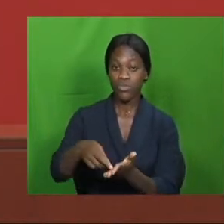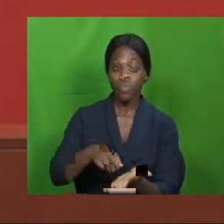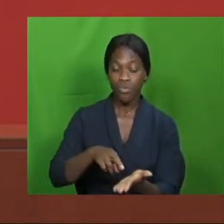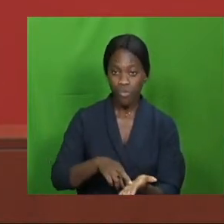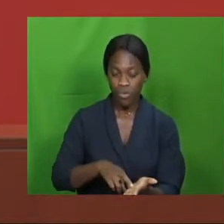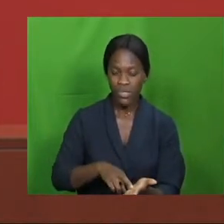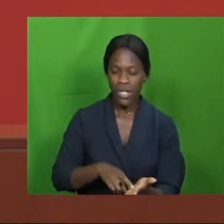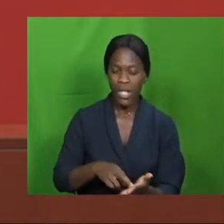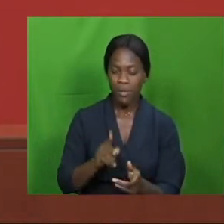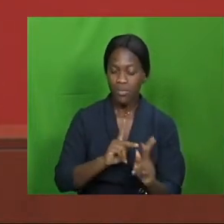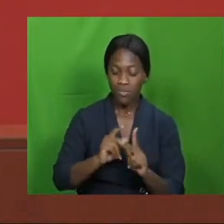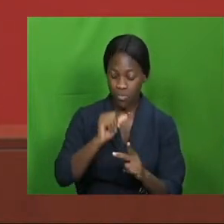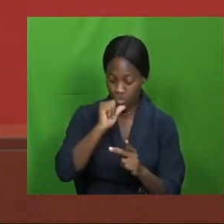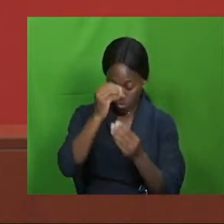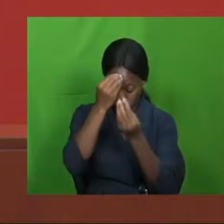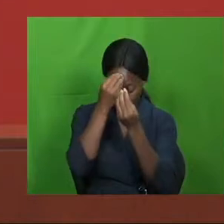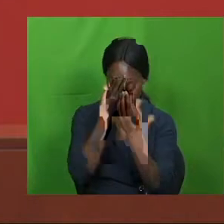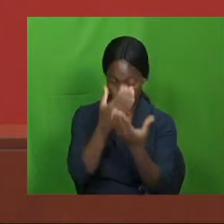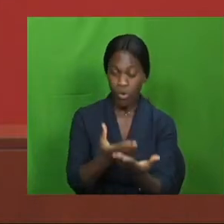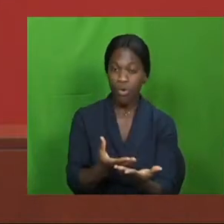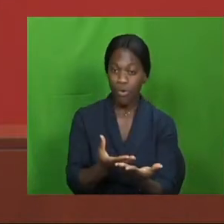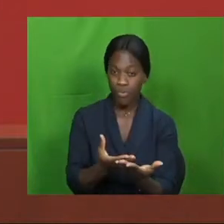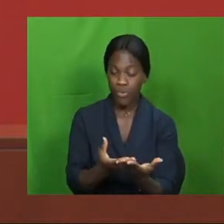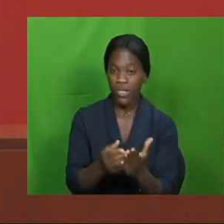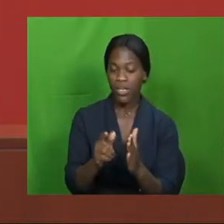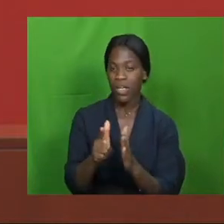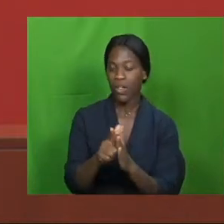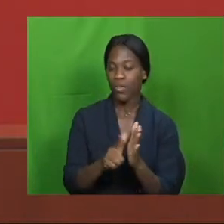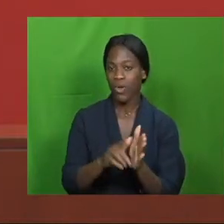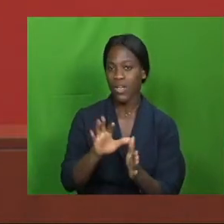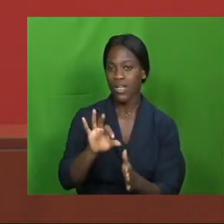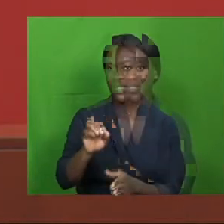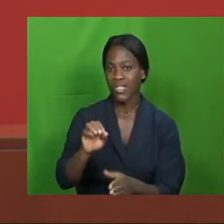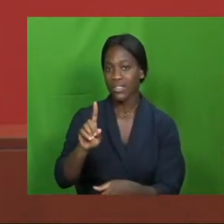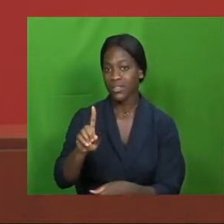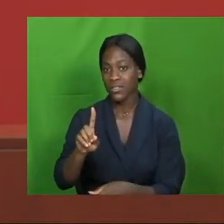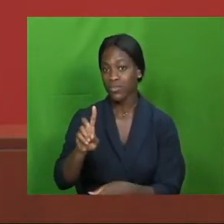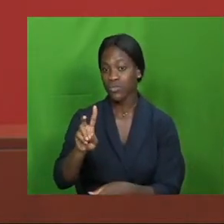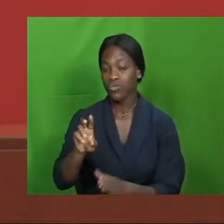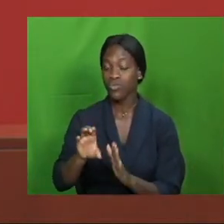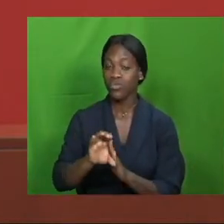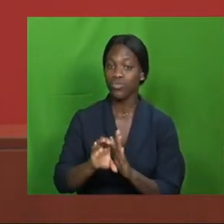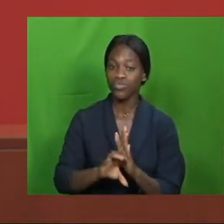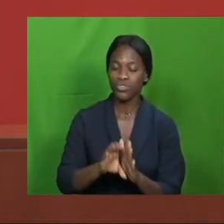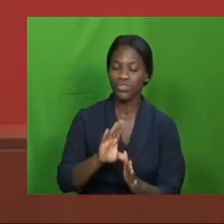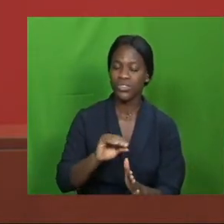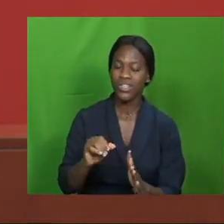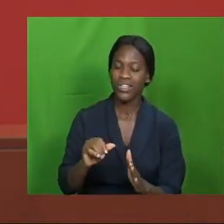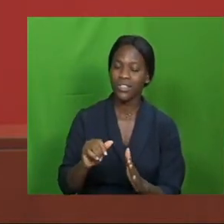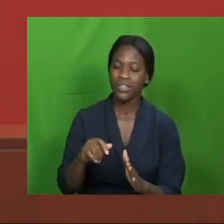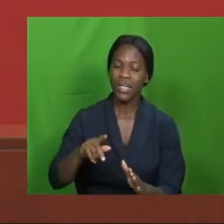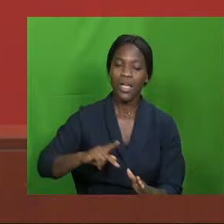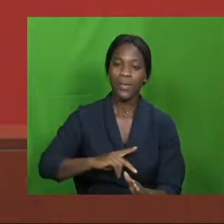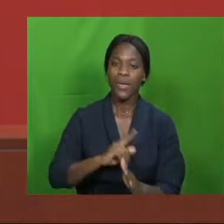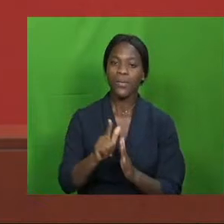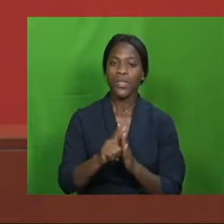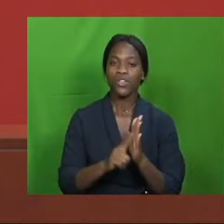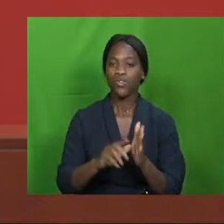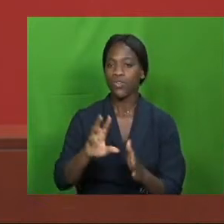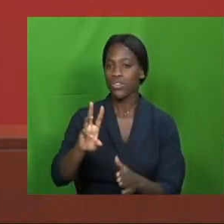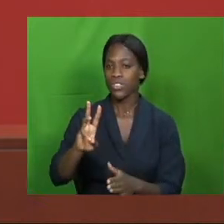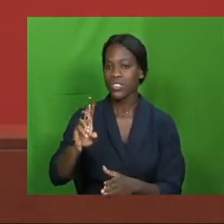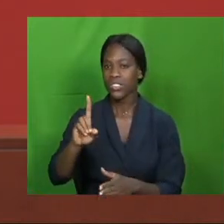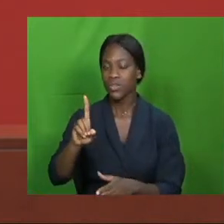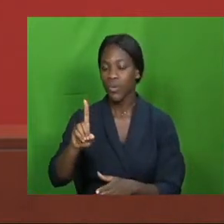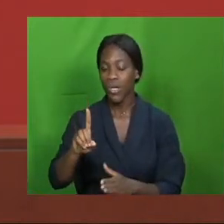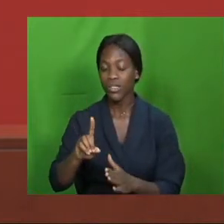Article 97(1)(c) of the 1992 Constitution and Order 16(1) of the Standing Orders of Parliament by